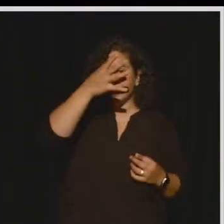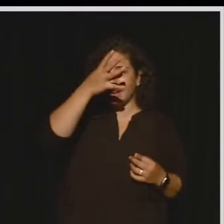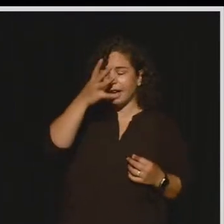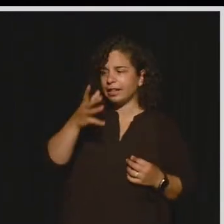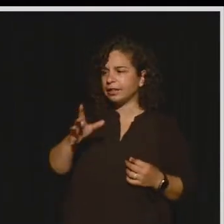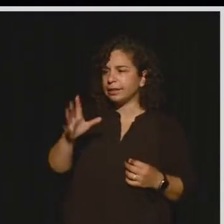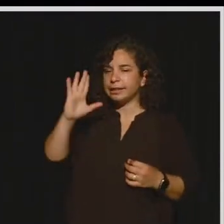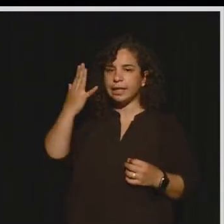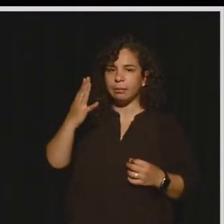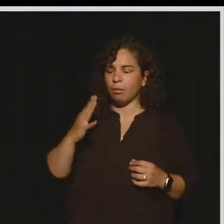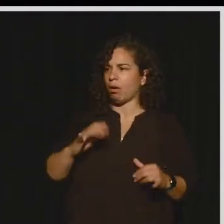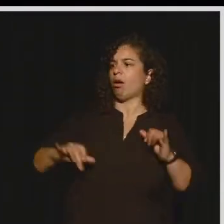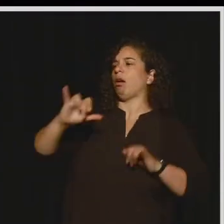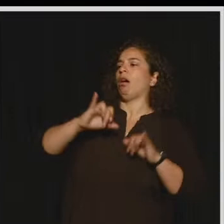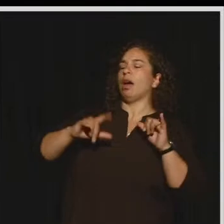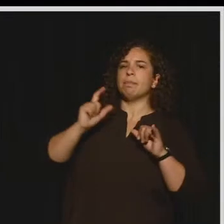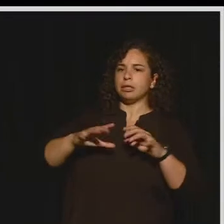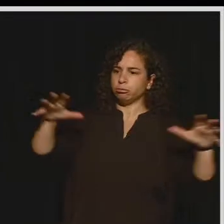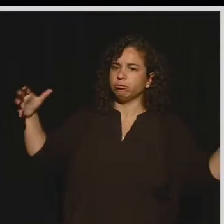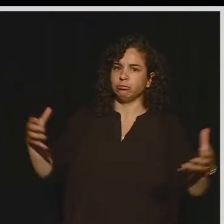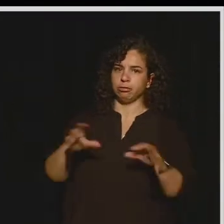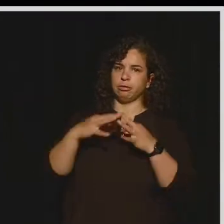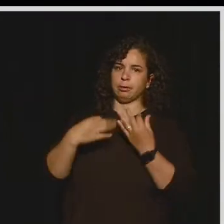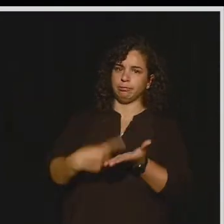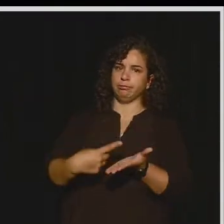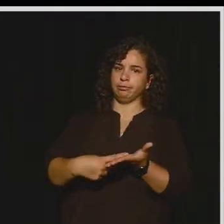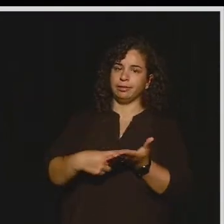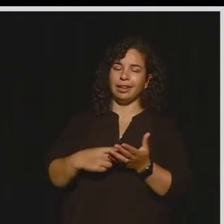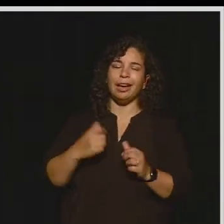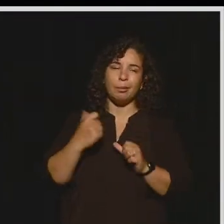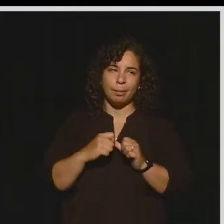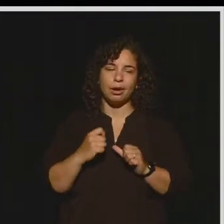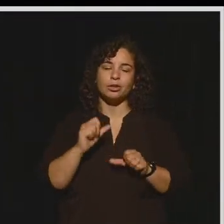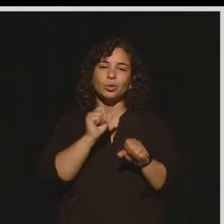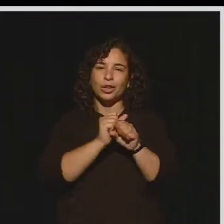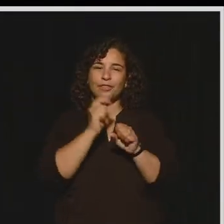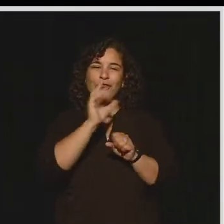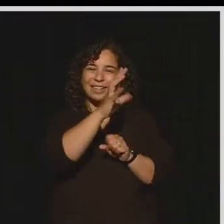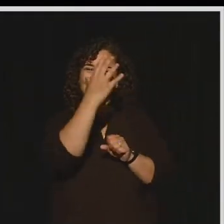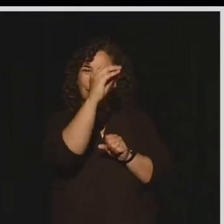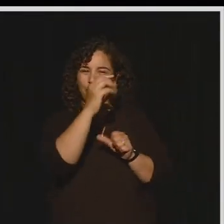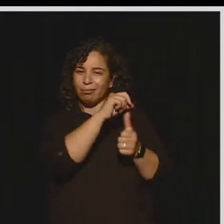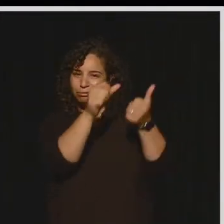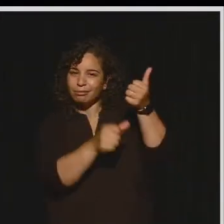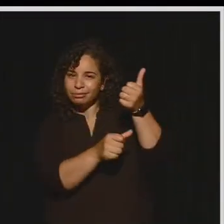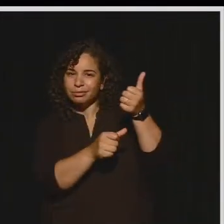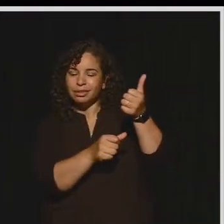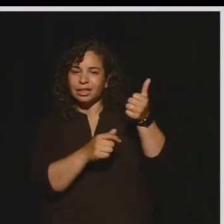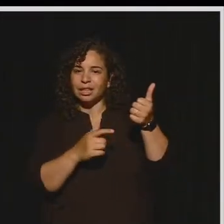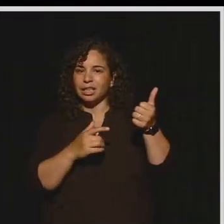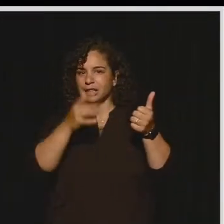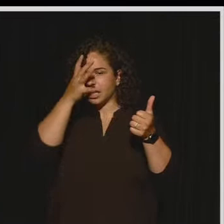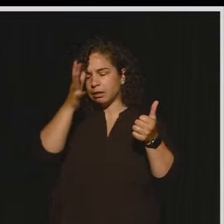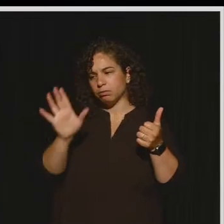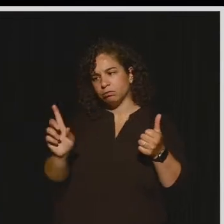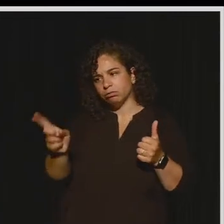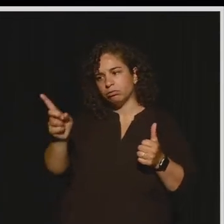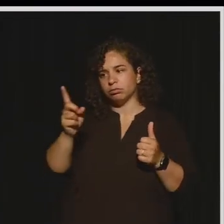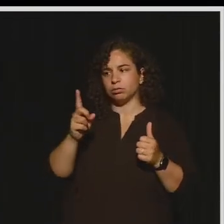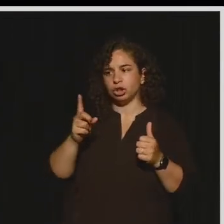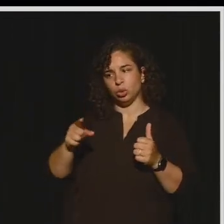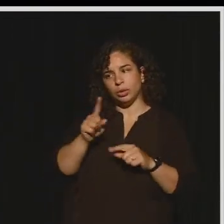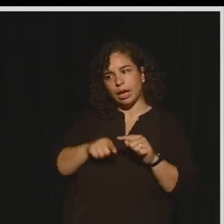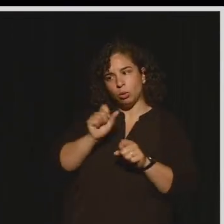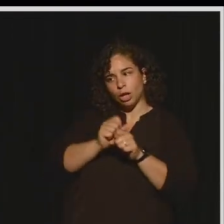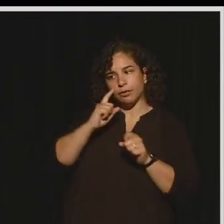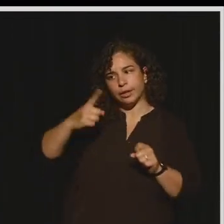family conclave. I was working for him at the time, and he felt the need to say that this was not the place for me to be working. So it